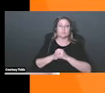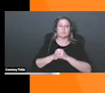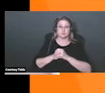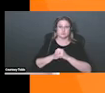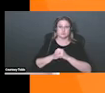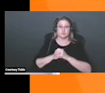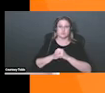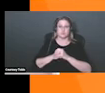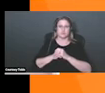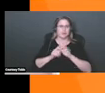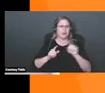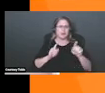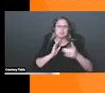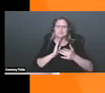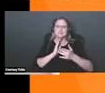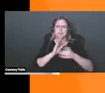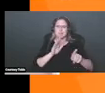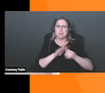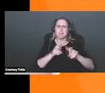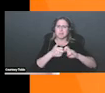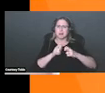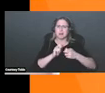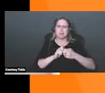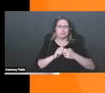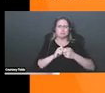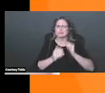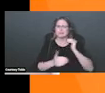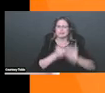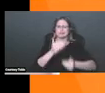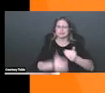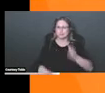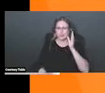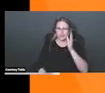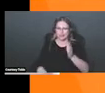So just a little technical challenge here. We're going to push through.